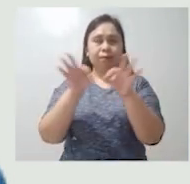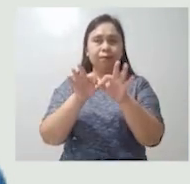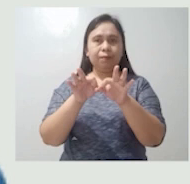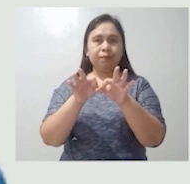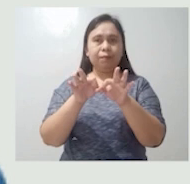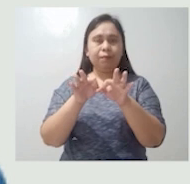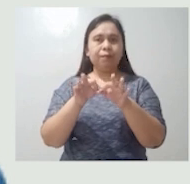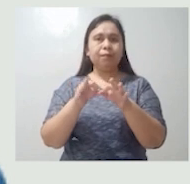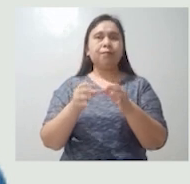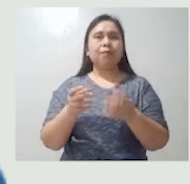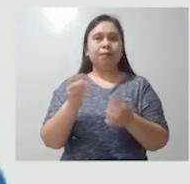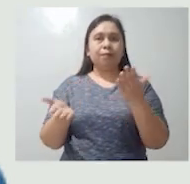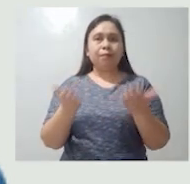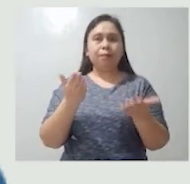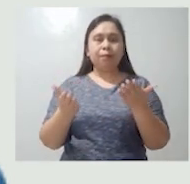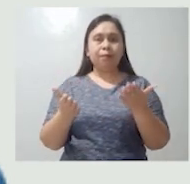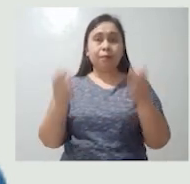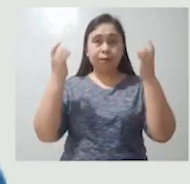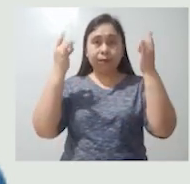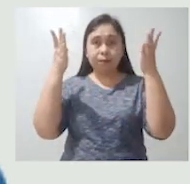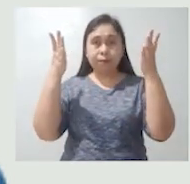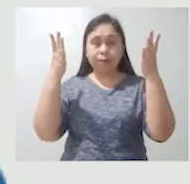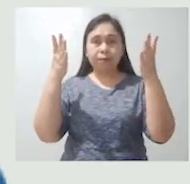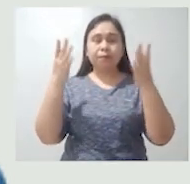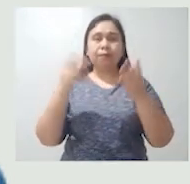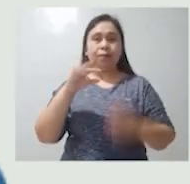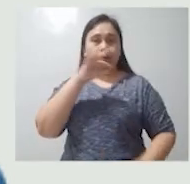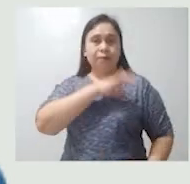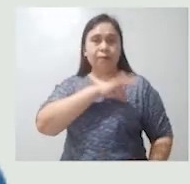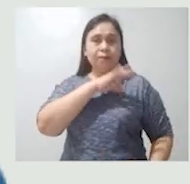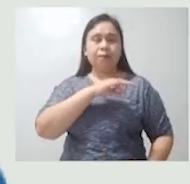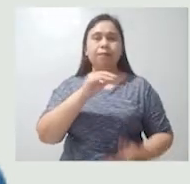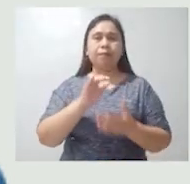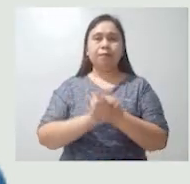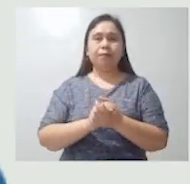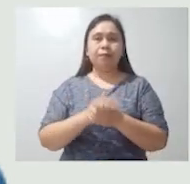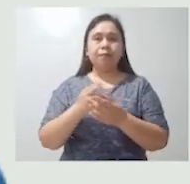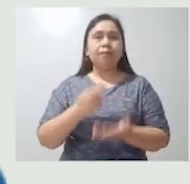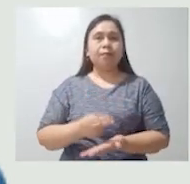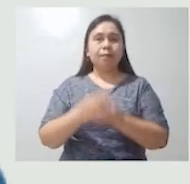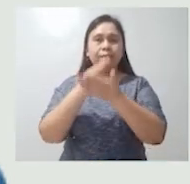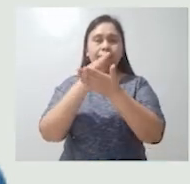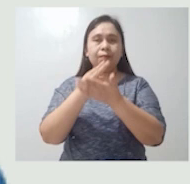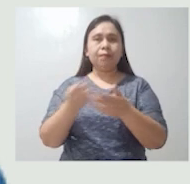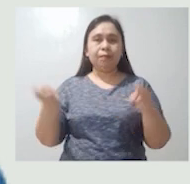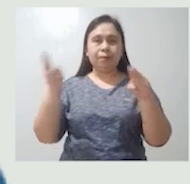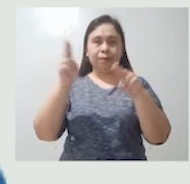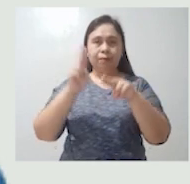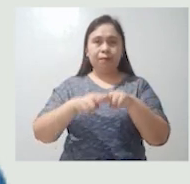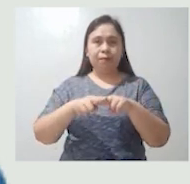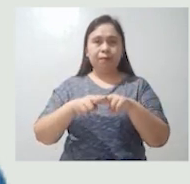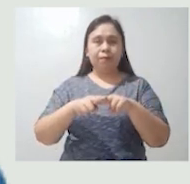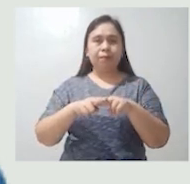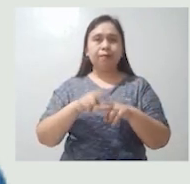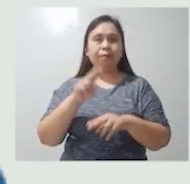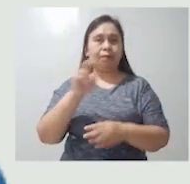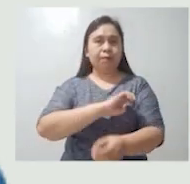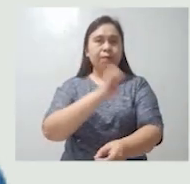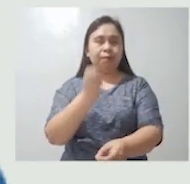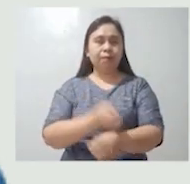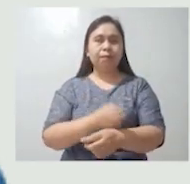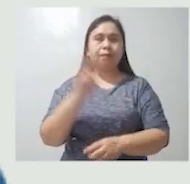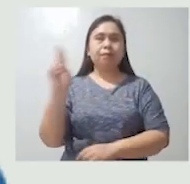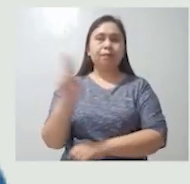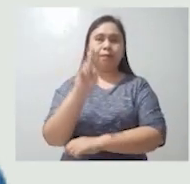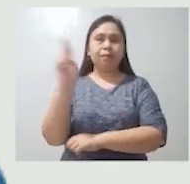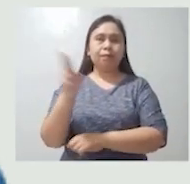dangerous. Understanding the properties and uses of heat can help increase efficiency of heat and energy use, as well